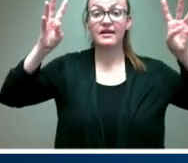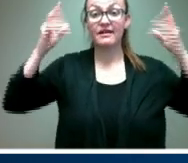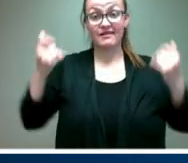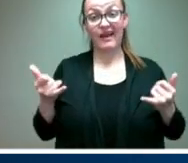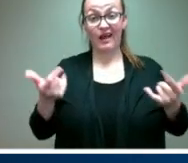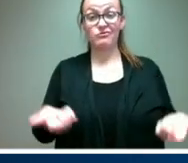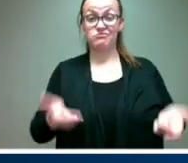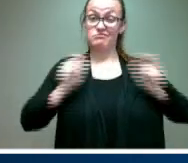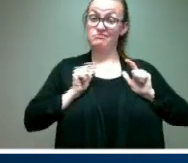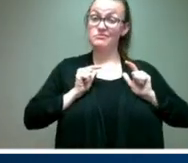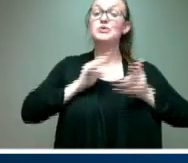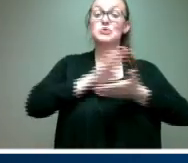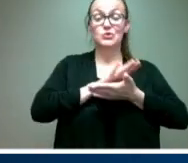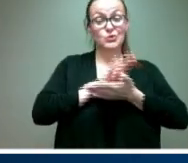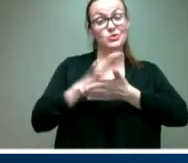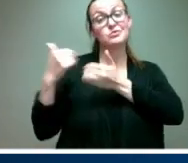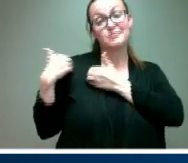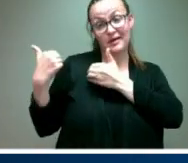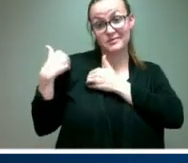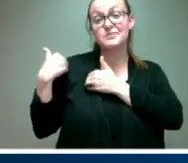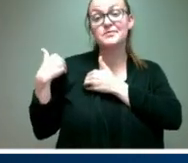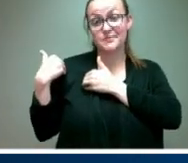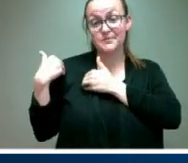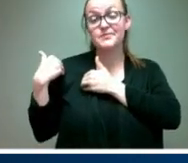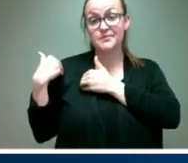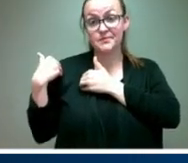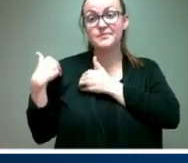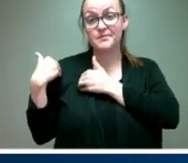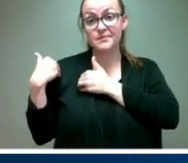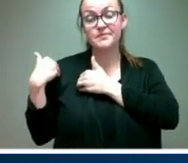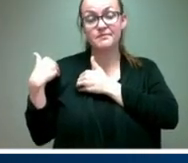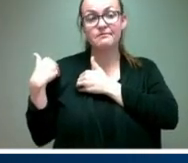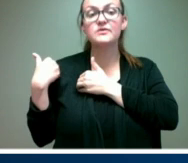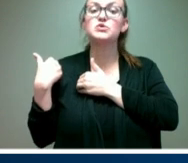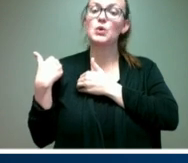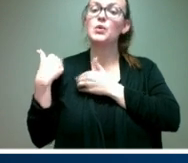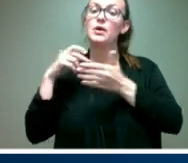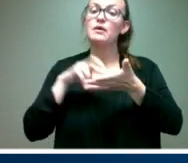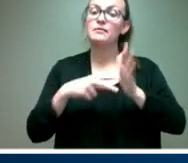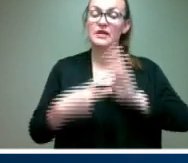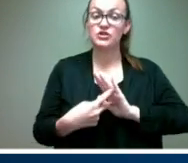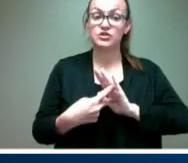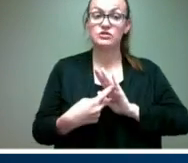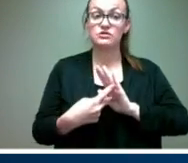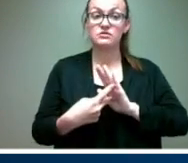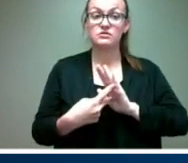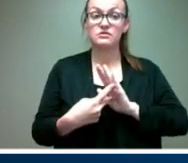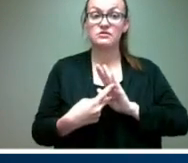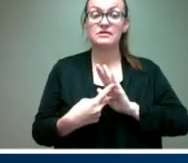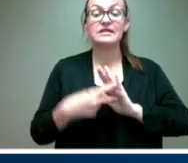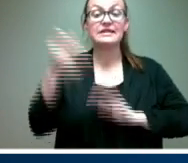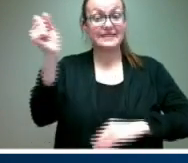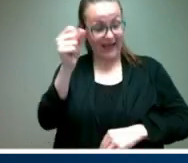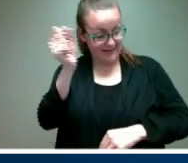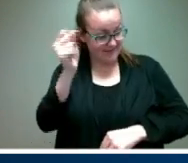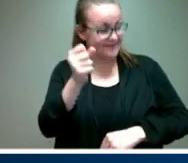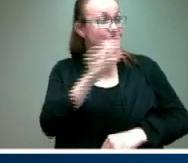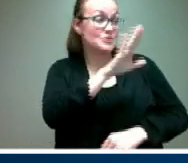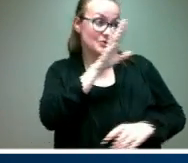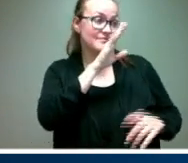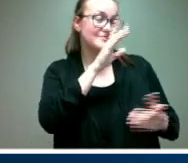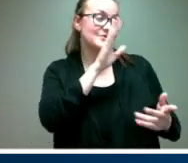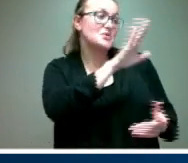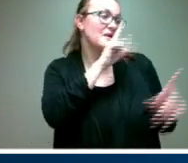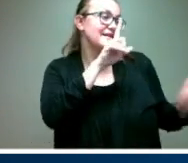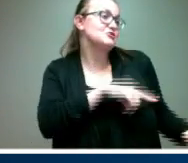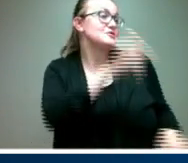do more of it. So yes to T Street, this is going to be, and I know that she's